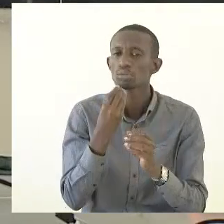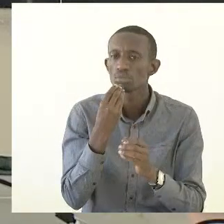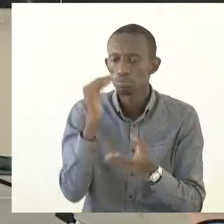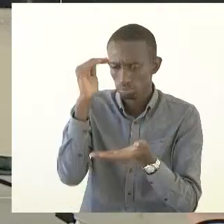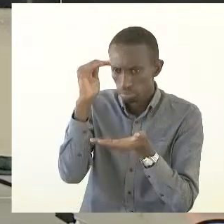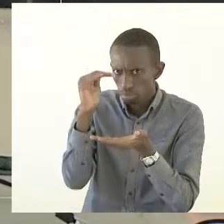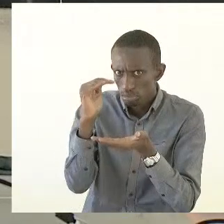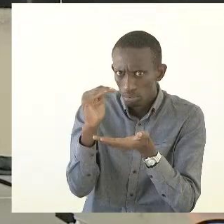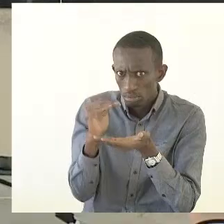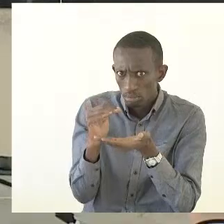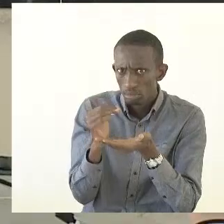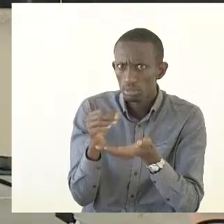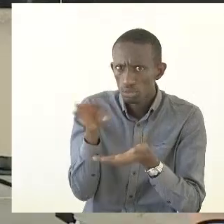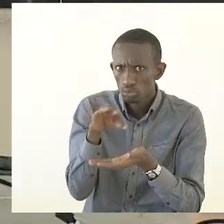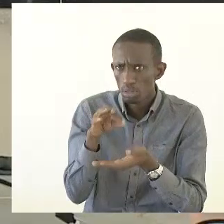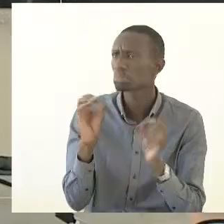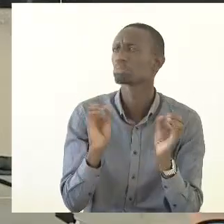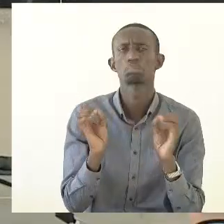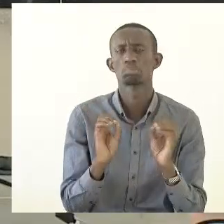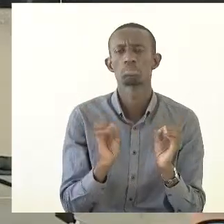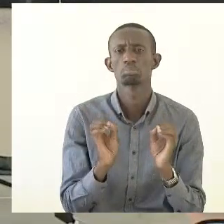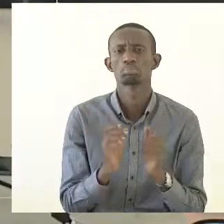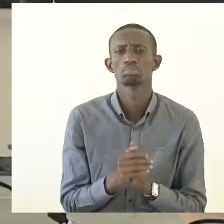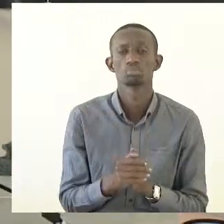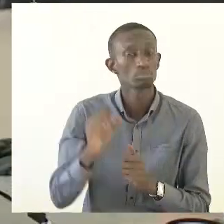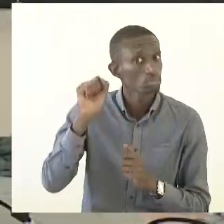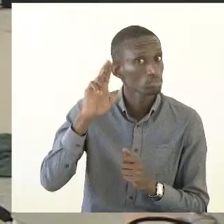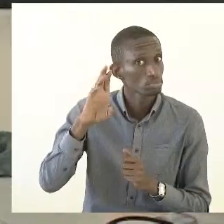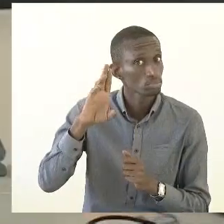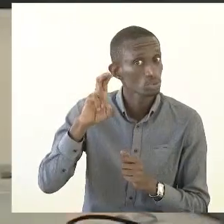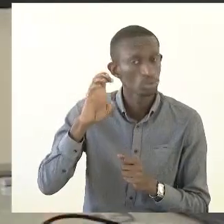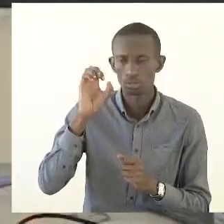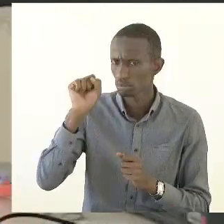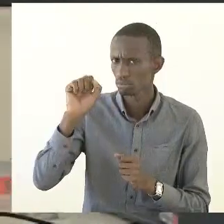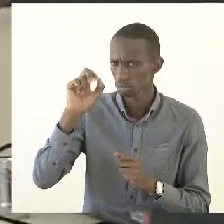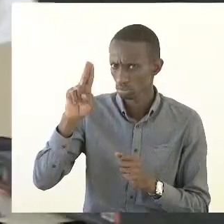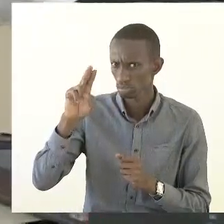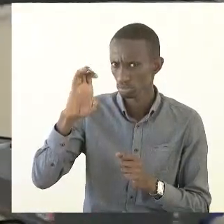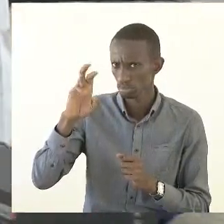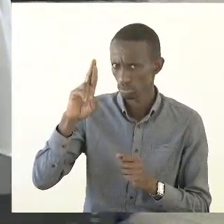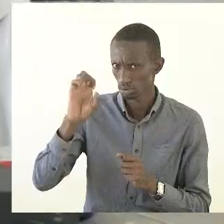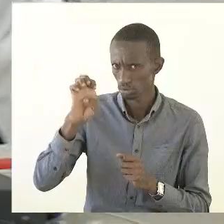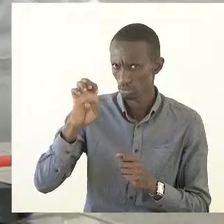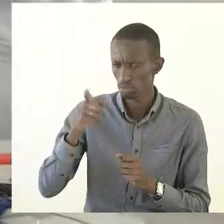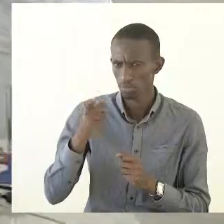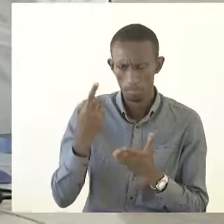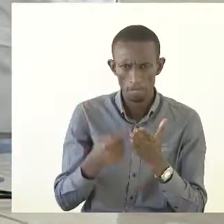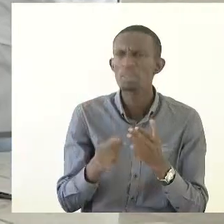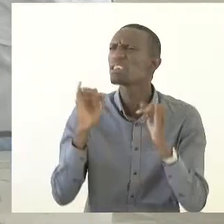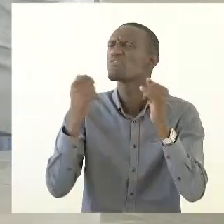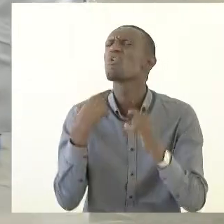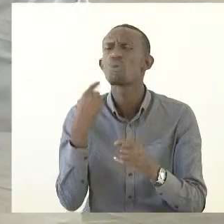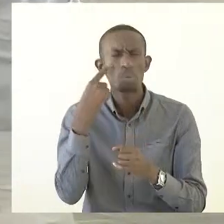sugars. Sucrose, if you remember, sucrose is when you get a glucose,